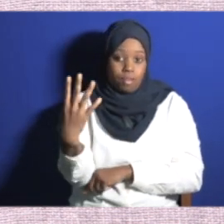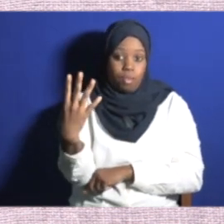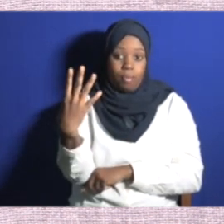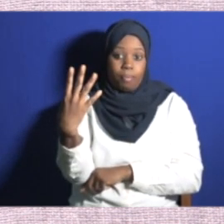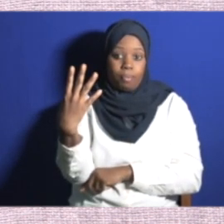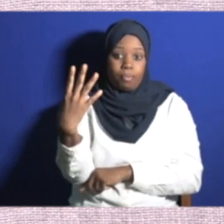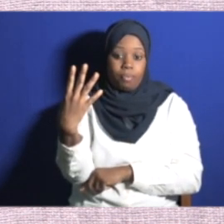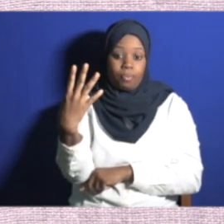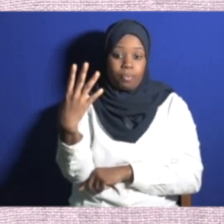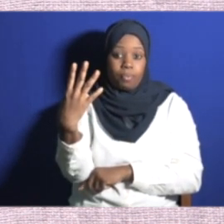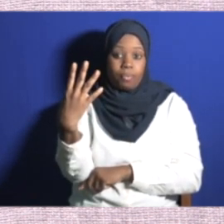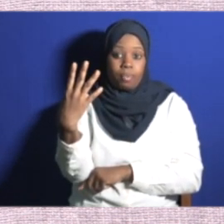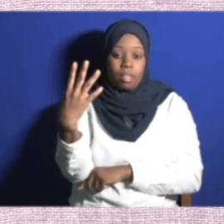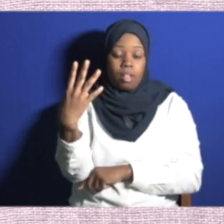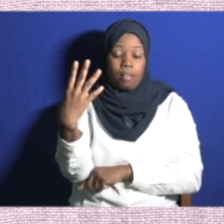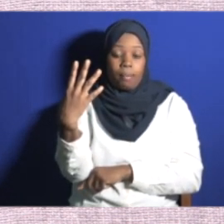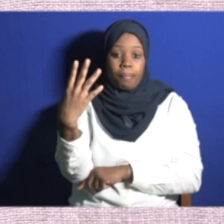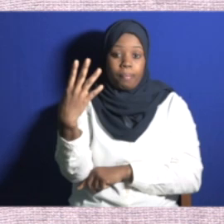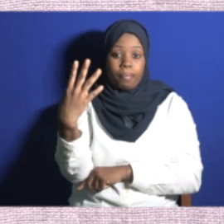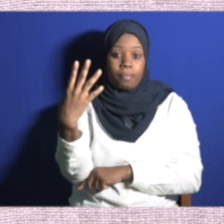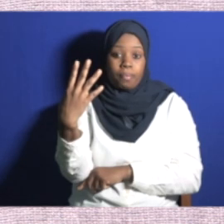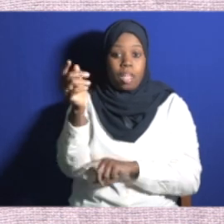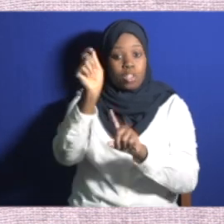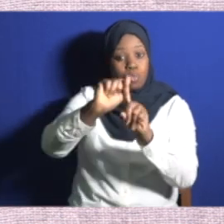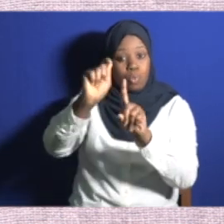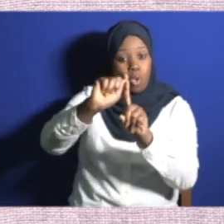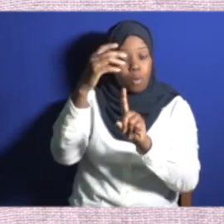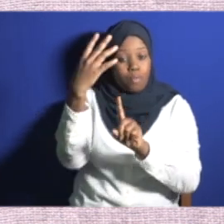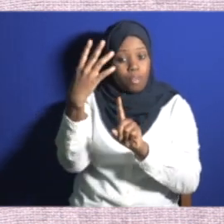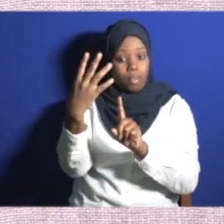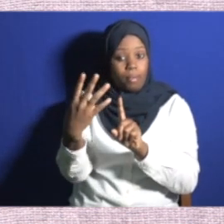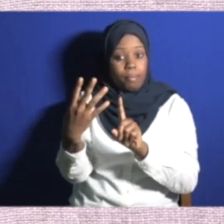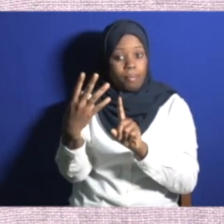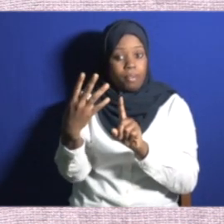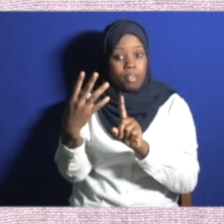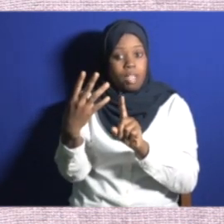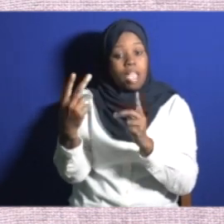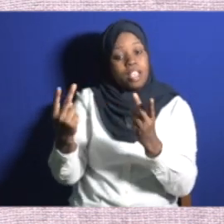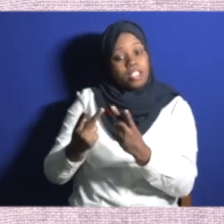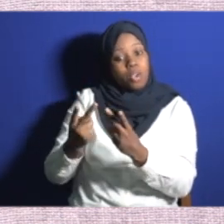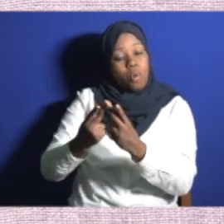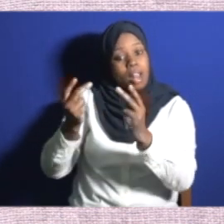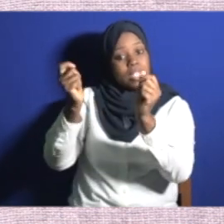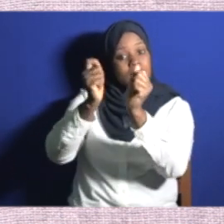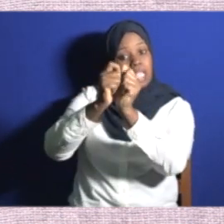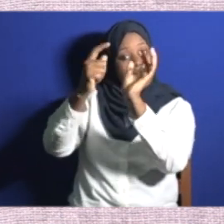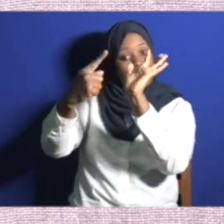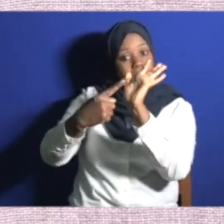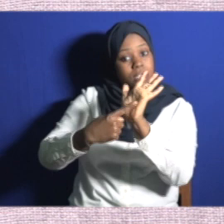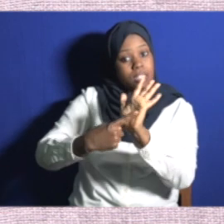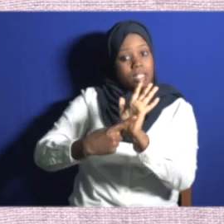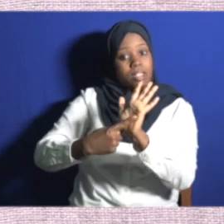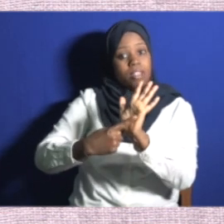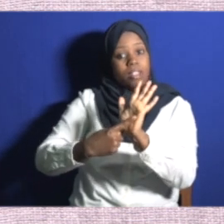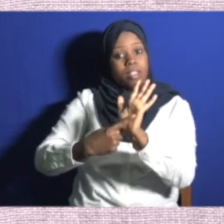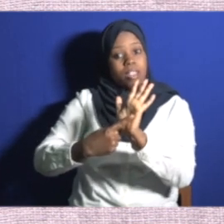is 9. Very good. Square of 4, 16. Very good. And the square of